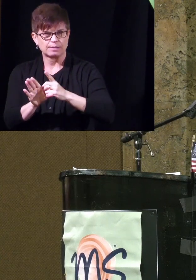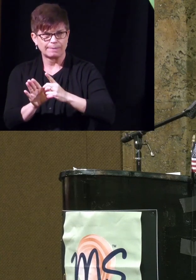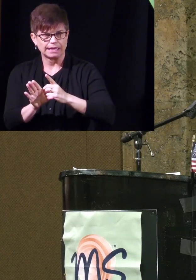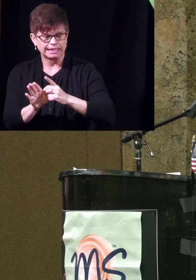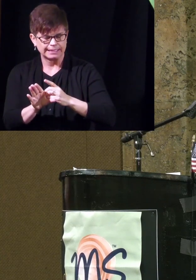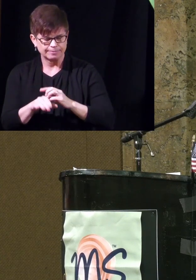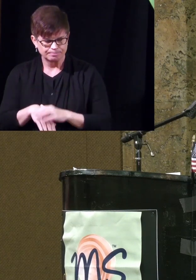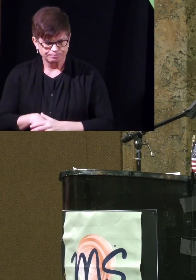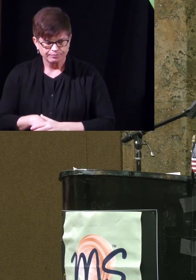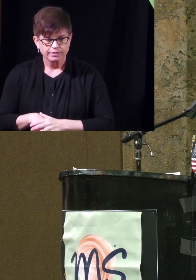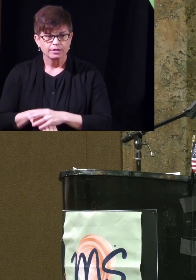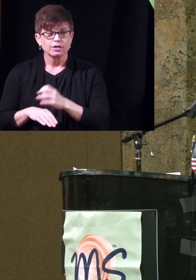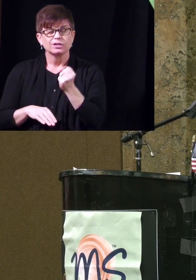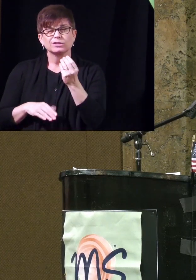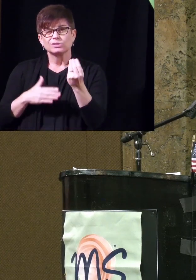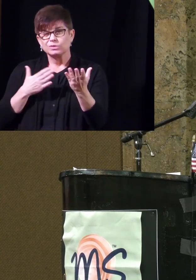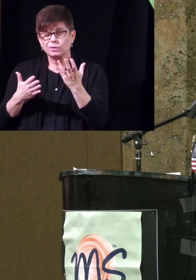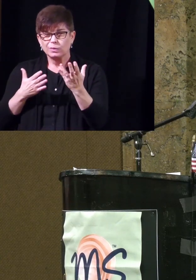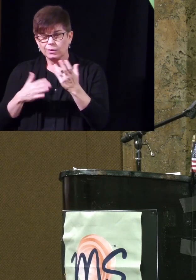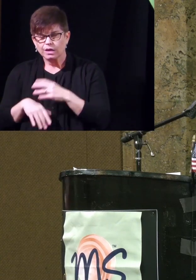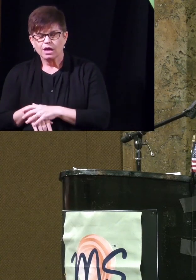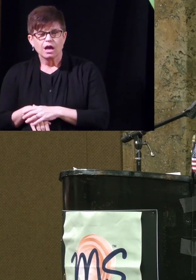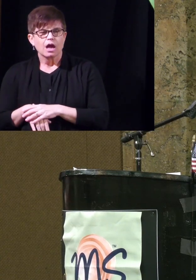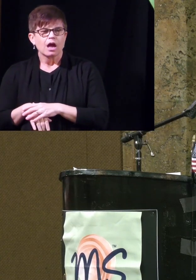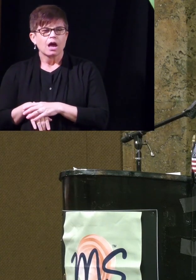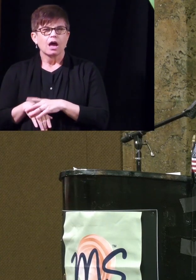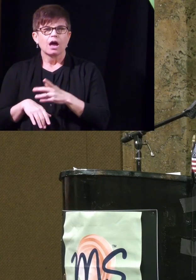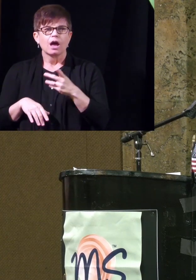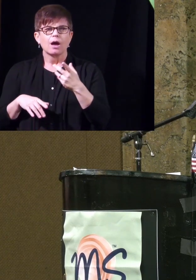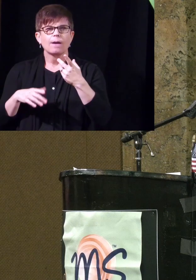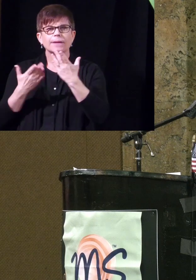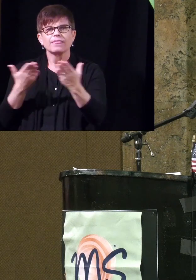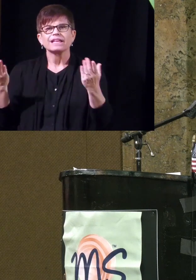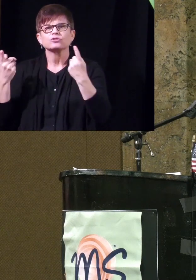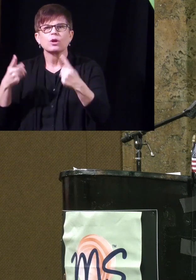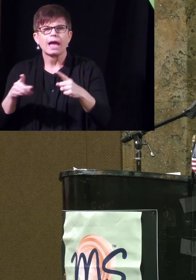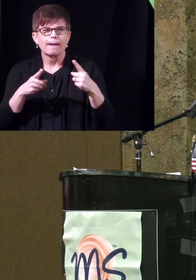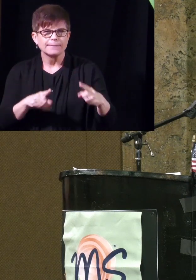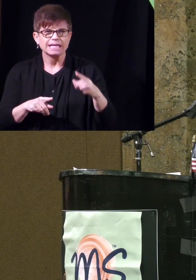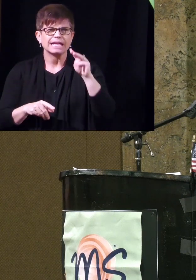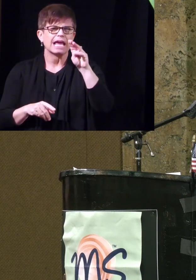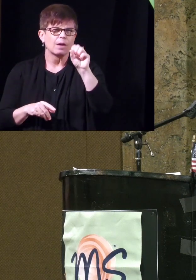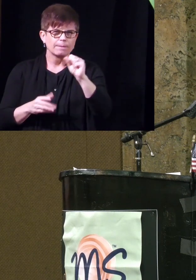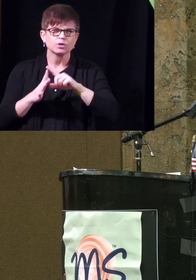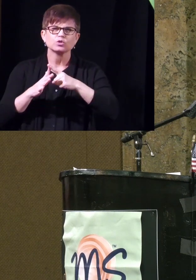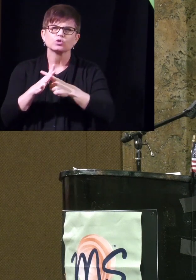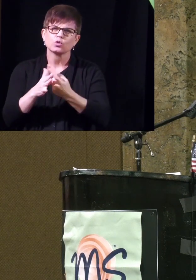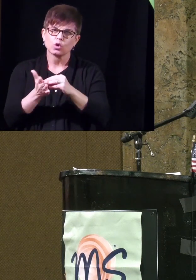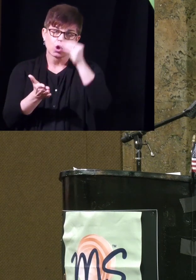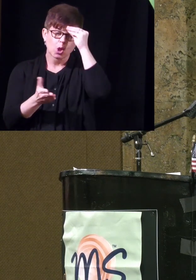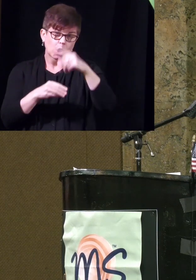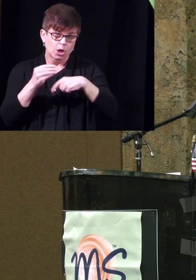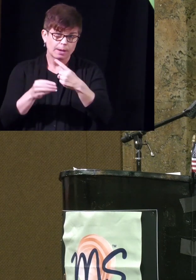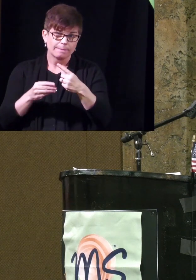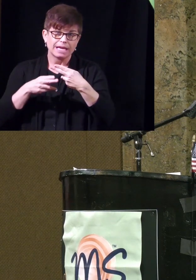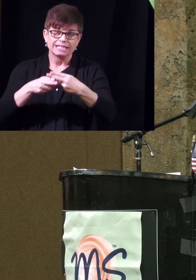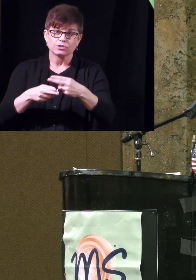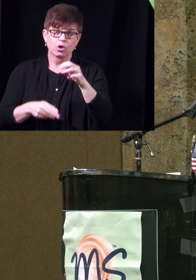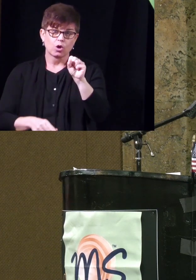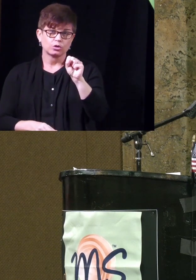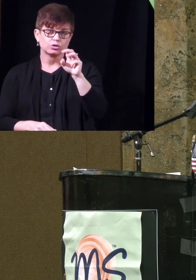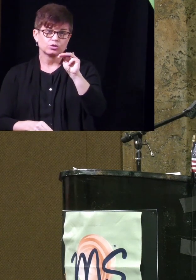as for the relapses. So there are things that are happening in MS that we're starting to learn about, and one of those is what we call smoldering